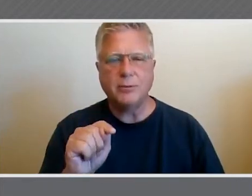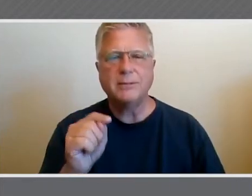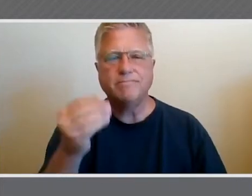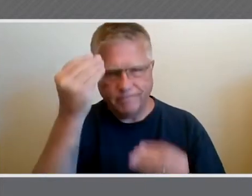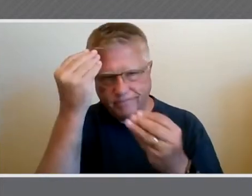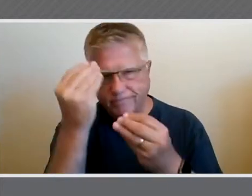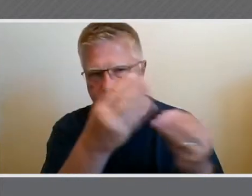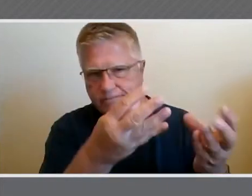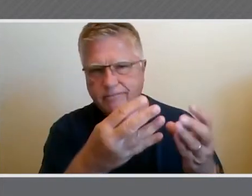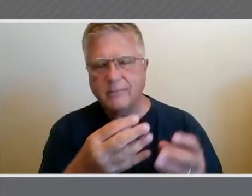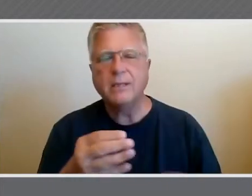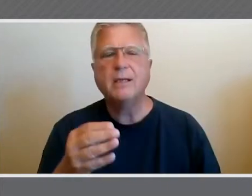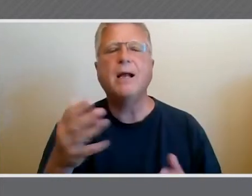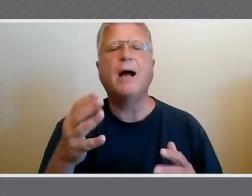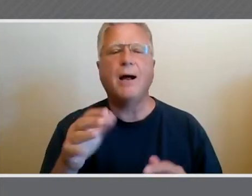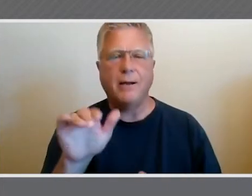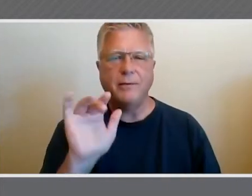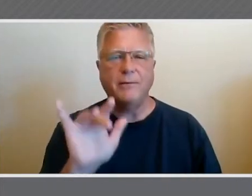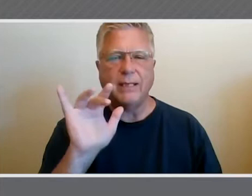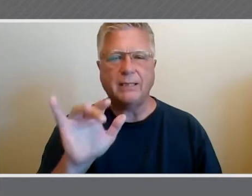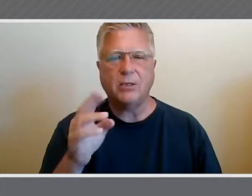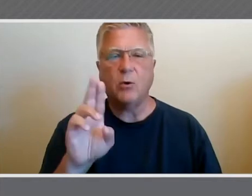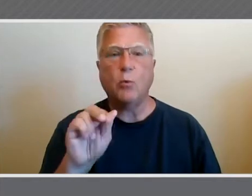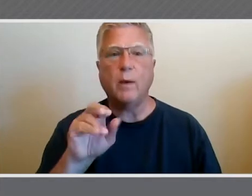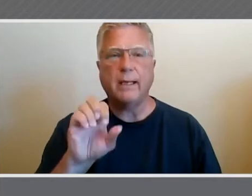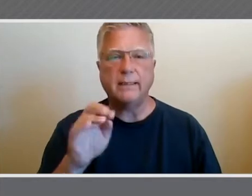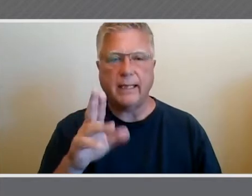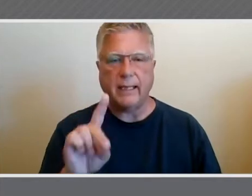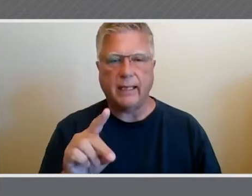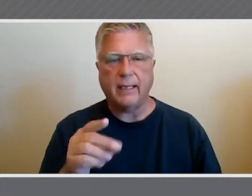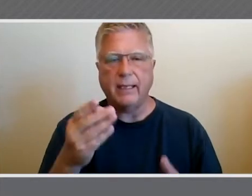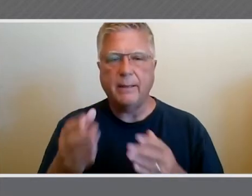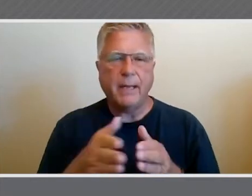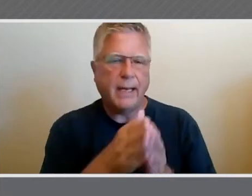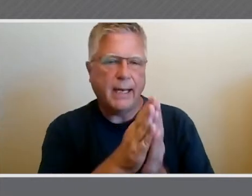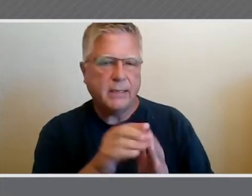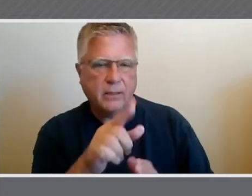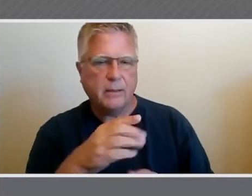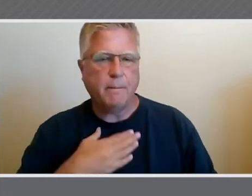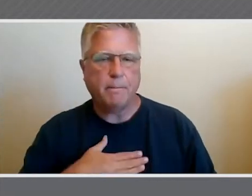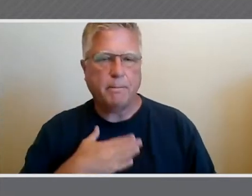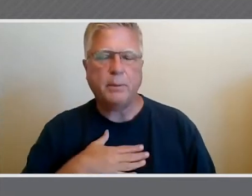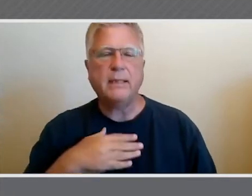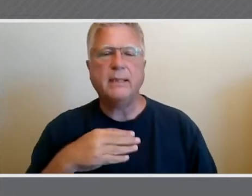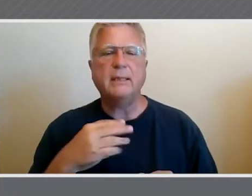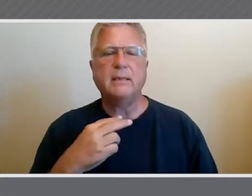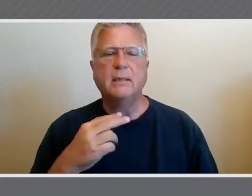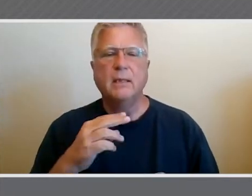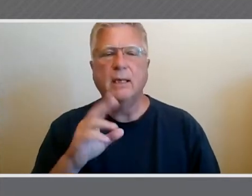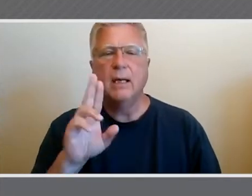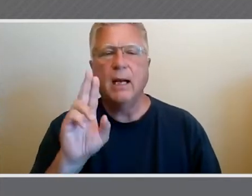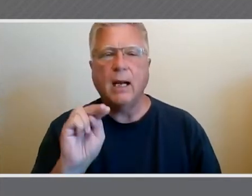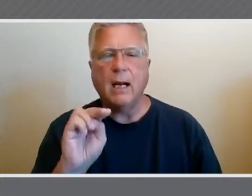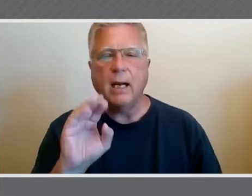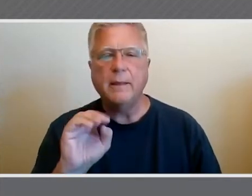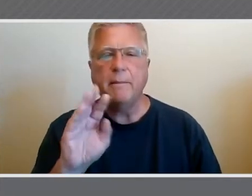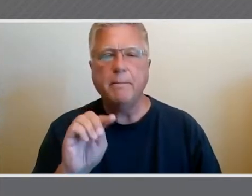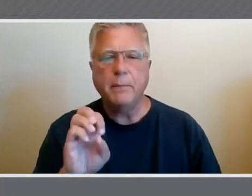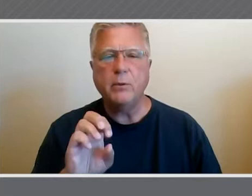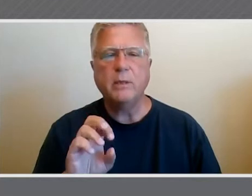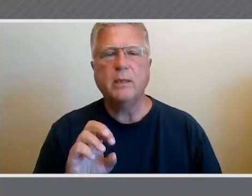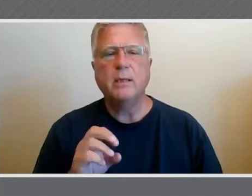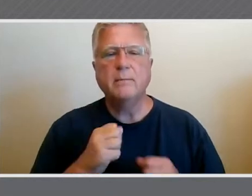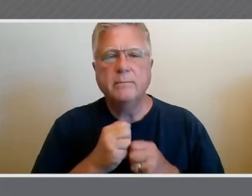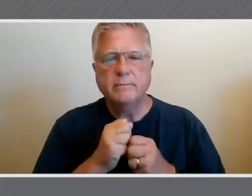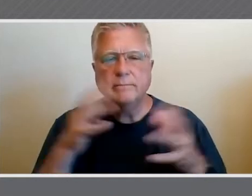then we will call on you to speak. You may be prompted to unmute yourself, so while you're unmuted, your profile picture and your name